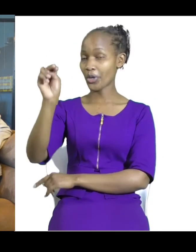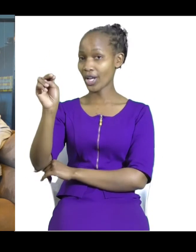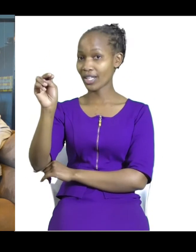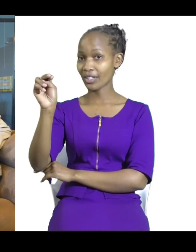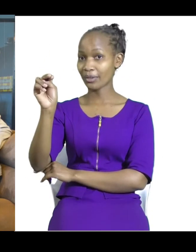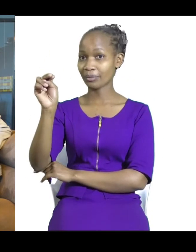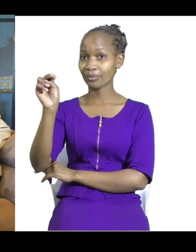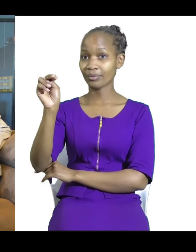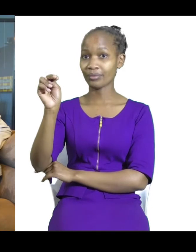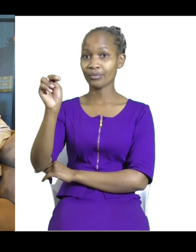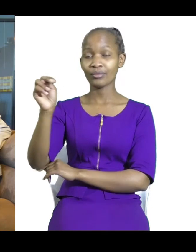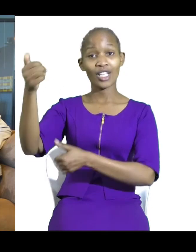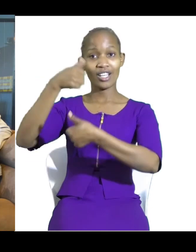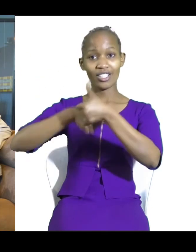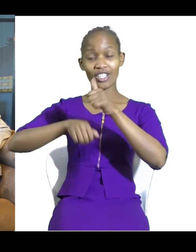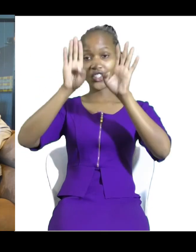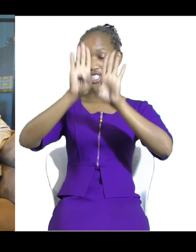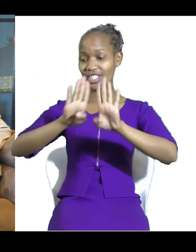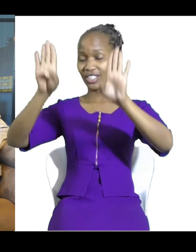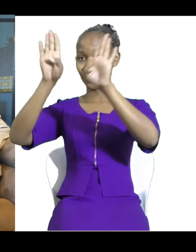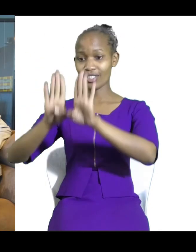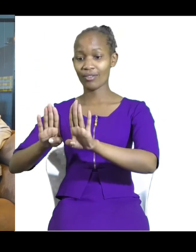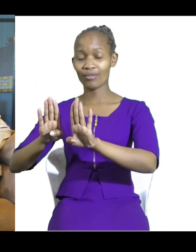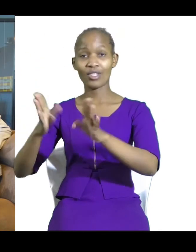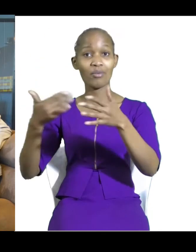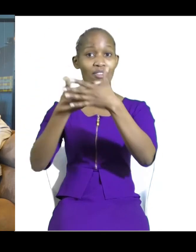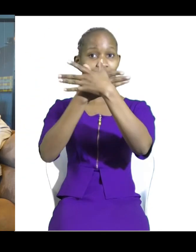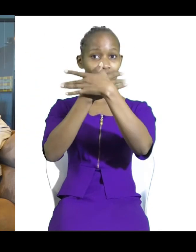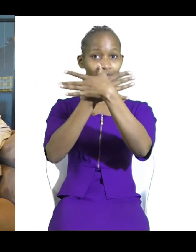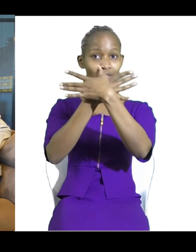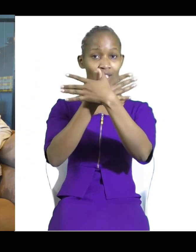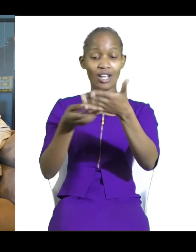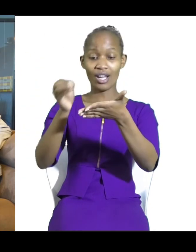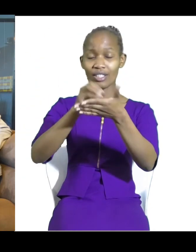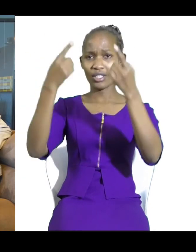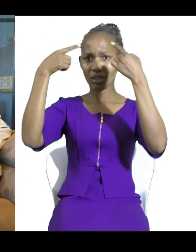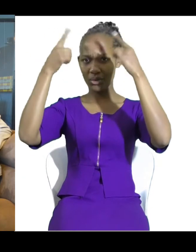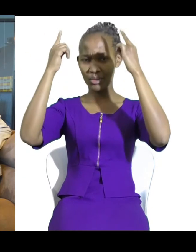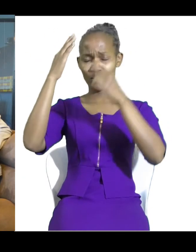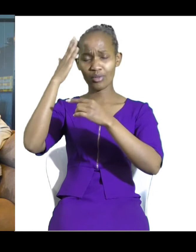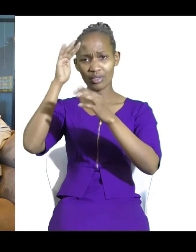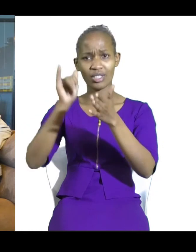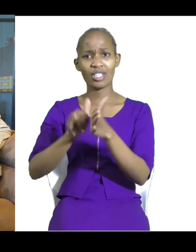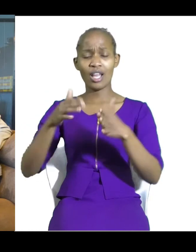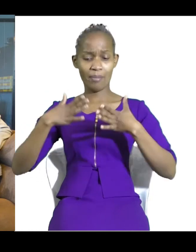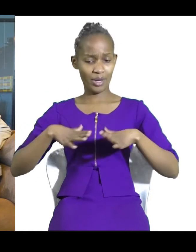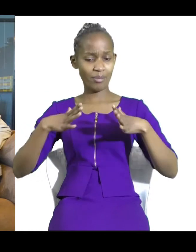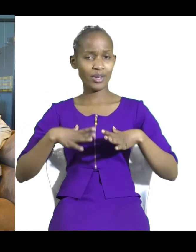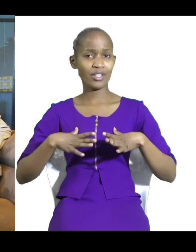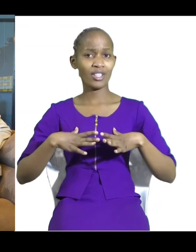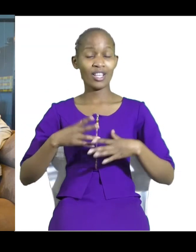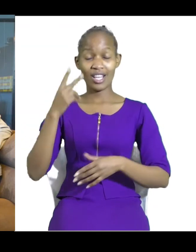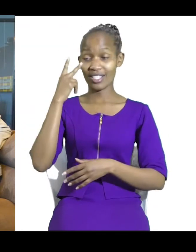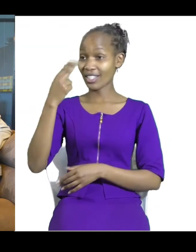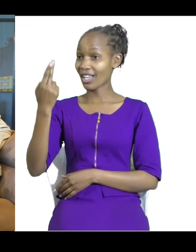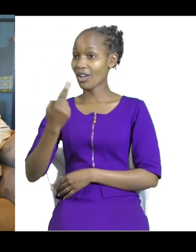United Nations Action Campaign in Bonn, Germany, in which again we won. So you realize that people are seeing